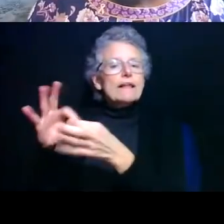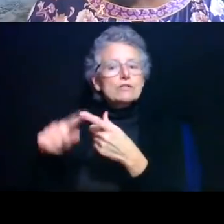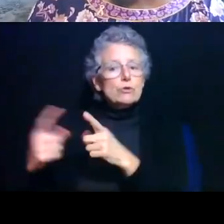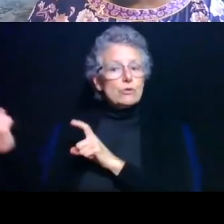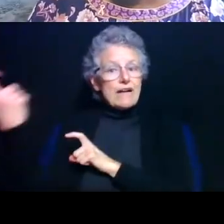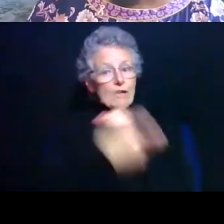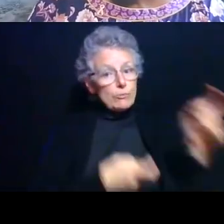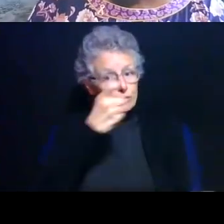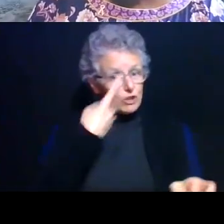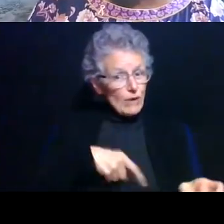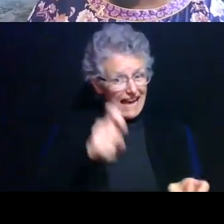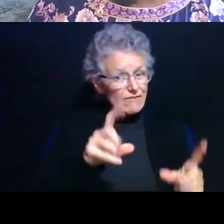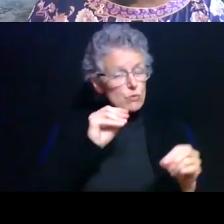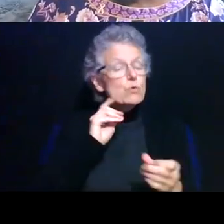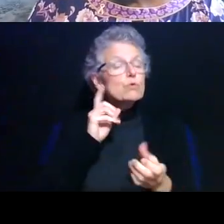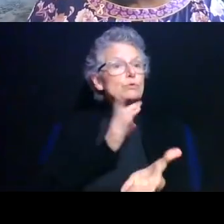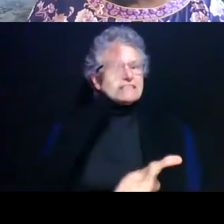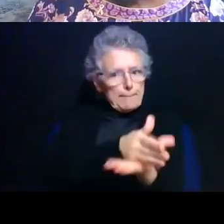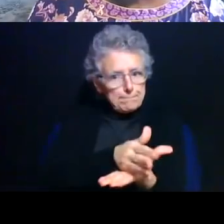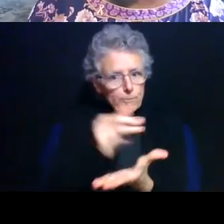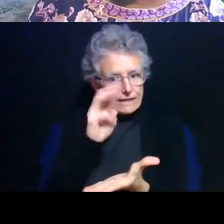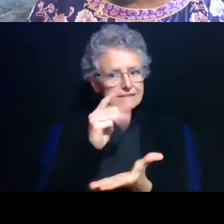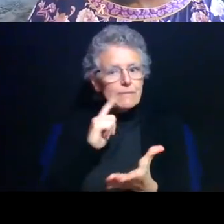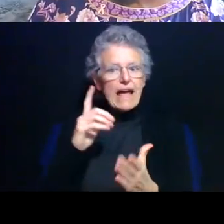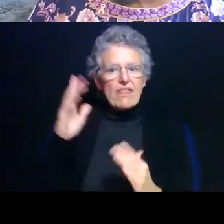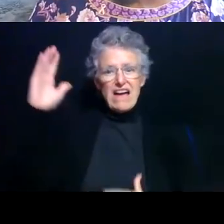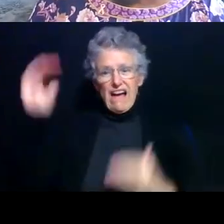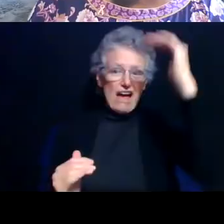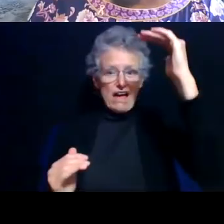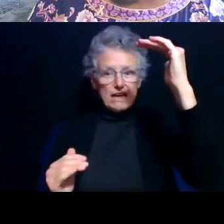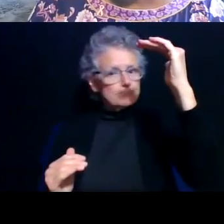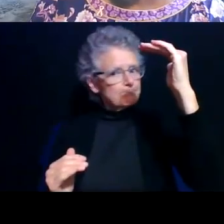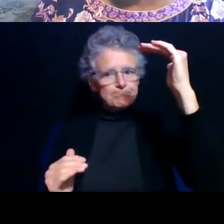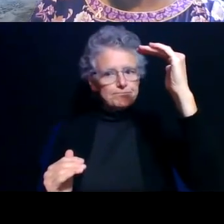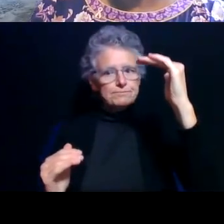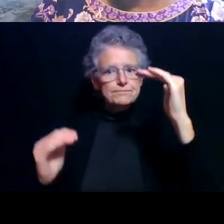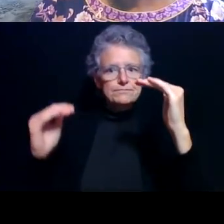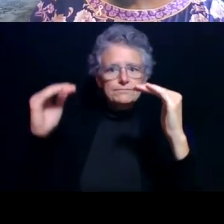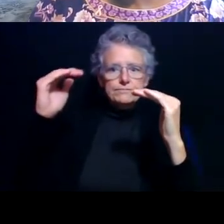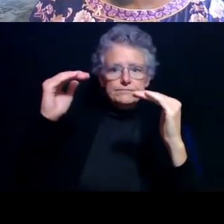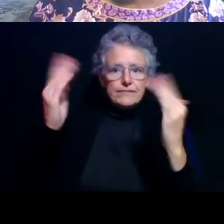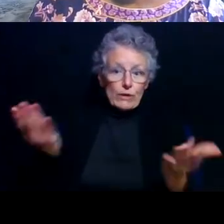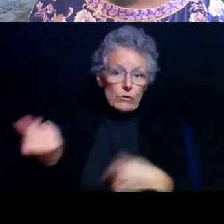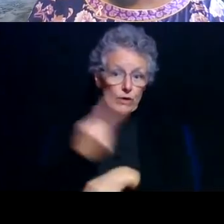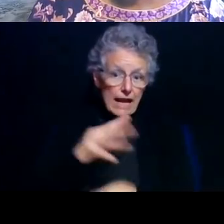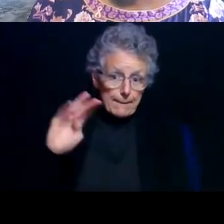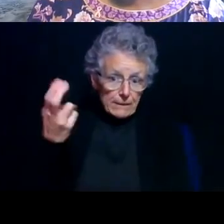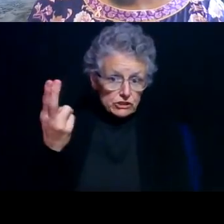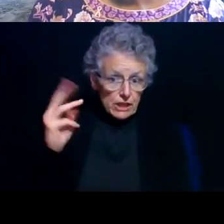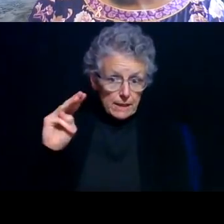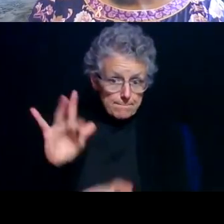must make to eliminate racism and the inequities that may exist today at Michigan Medicine. Next slide, please.